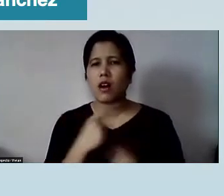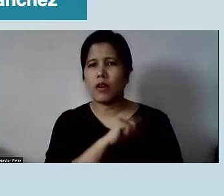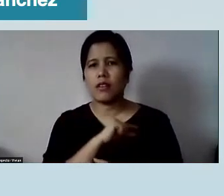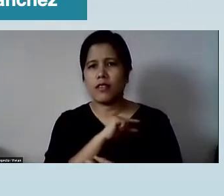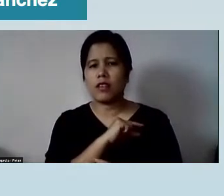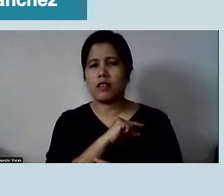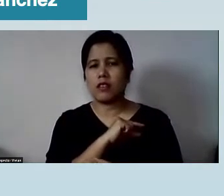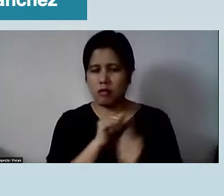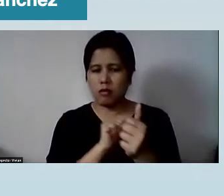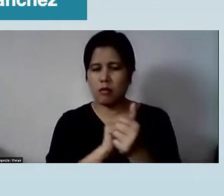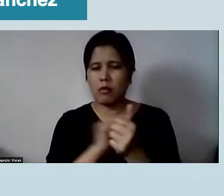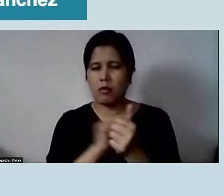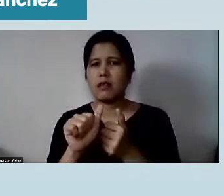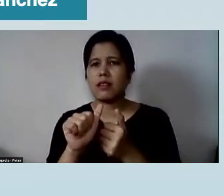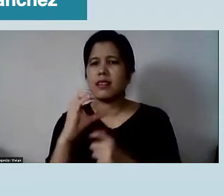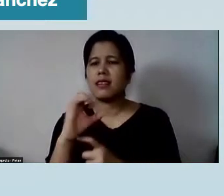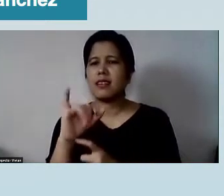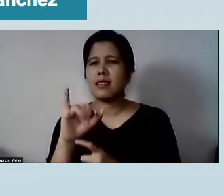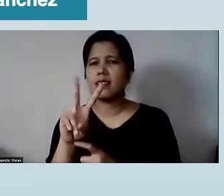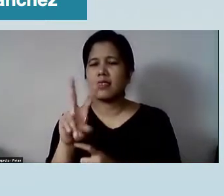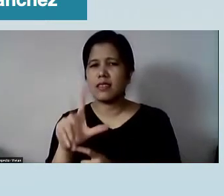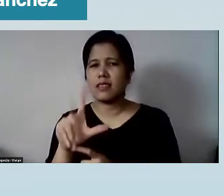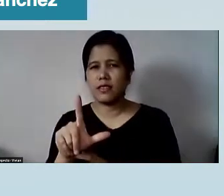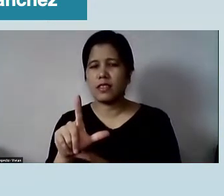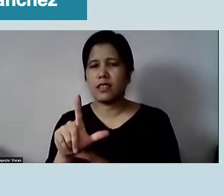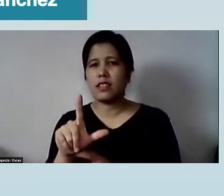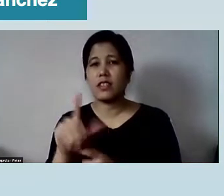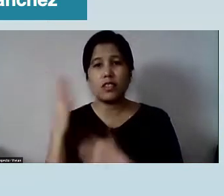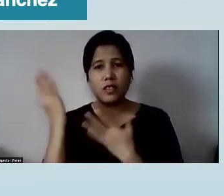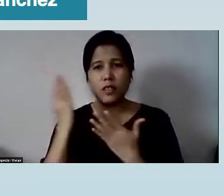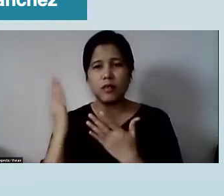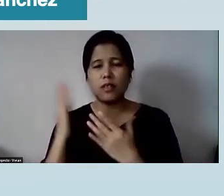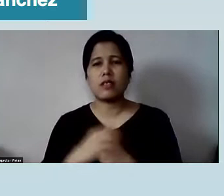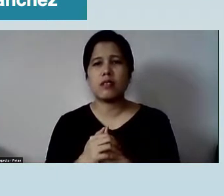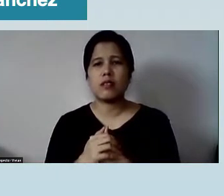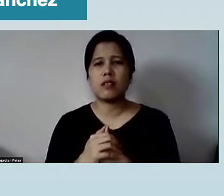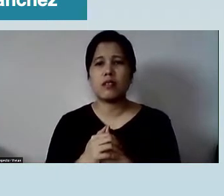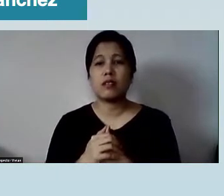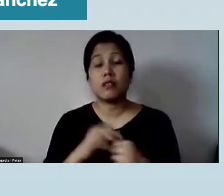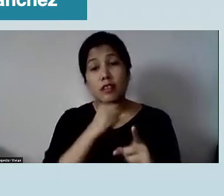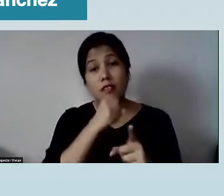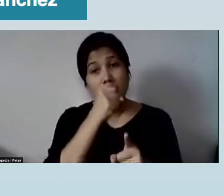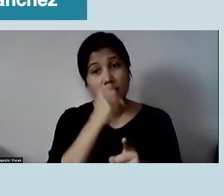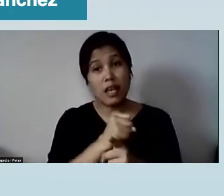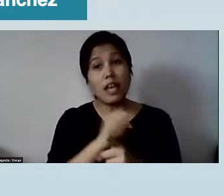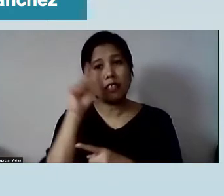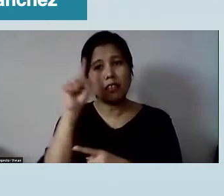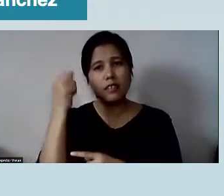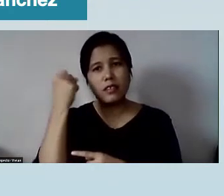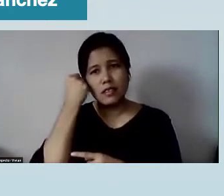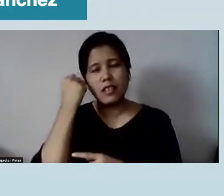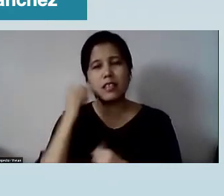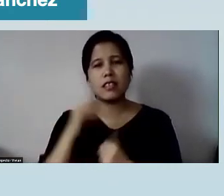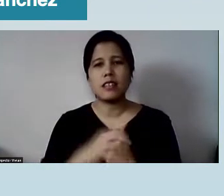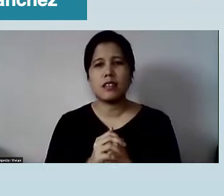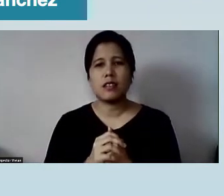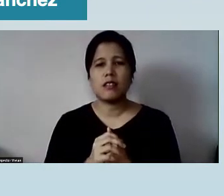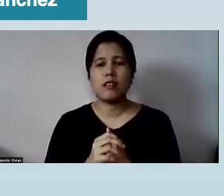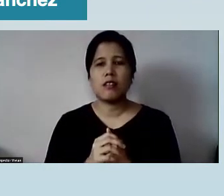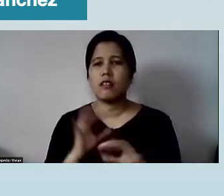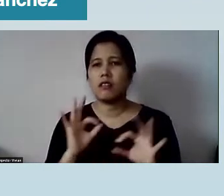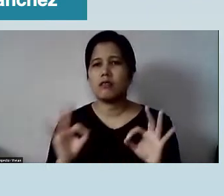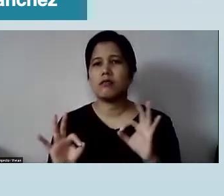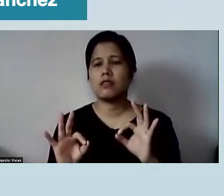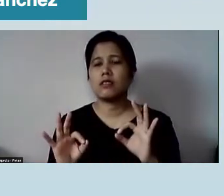ba doon sa civil service examination para ginagarantiya ng state na if you are ineligible